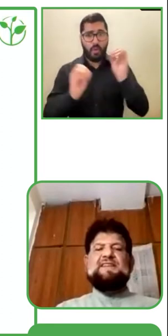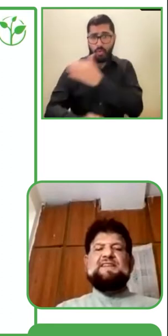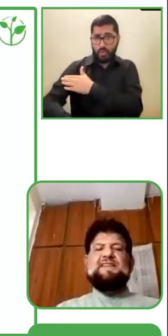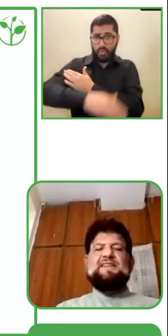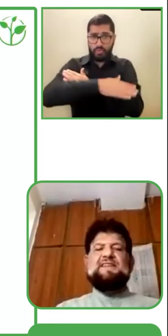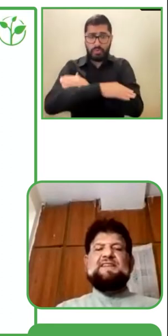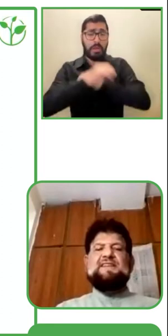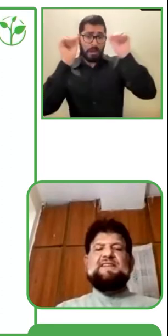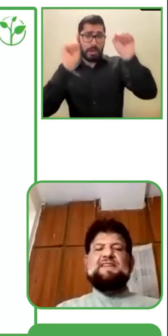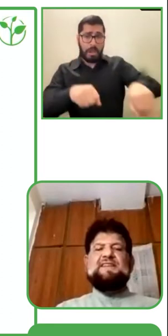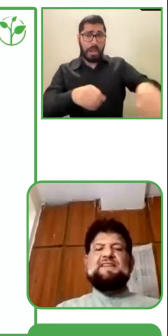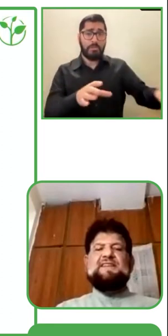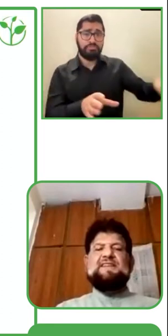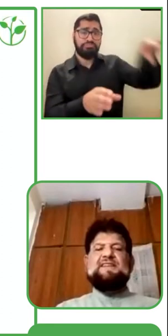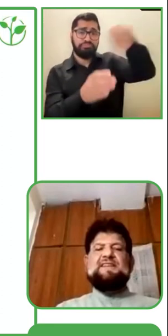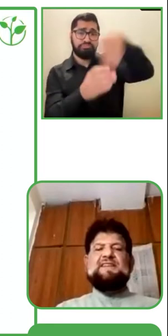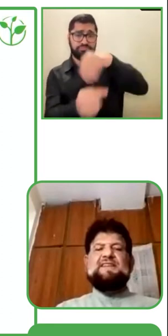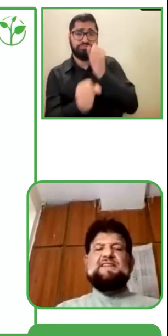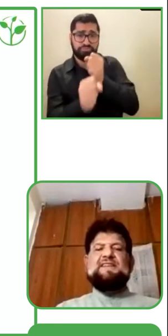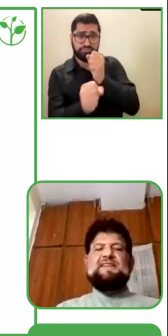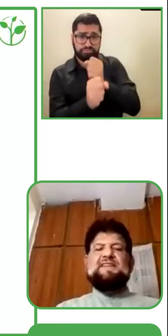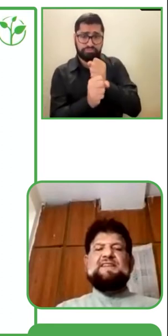the training program.